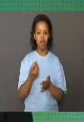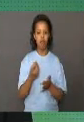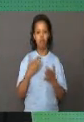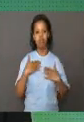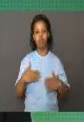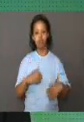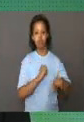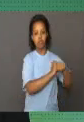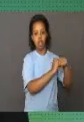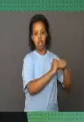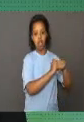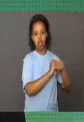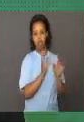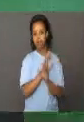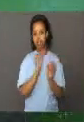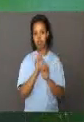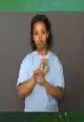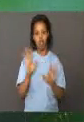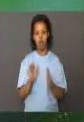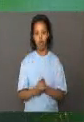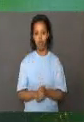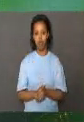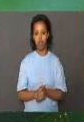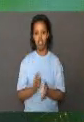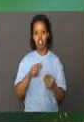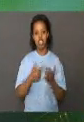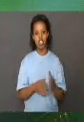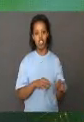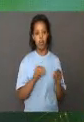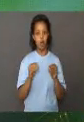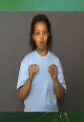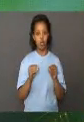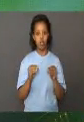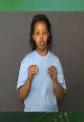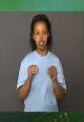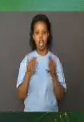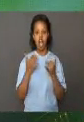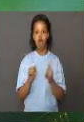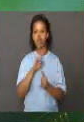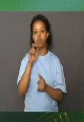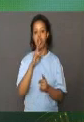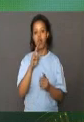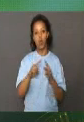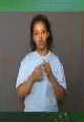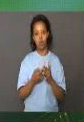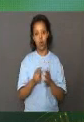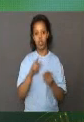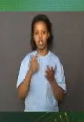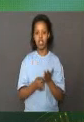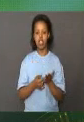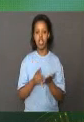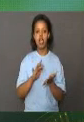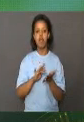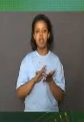immunity against the disease. Students, what is the difference between a cure